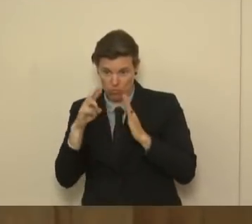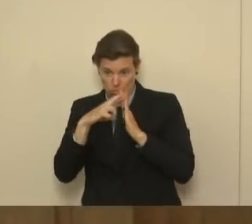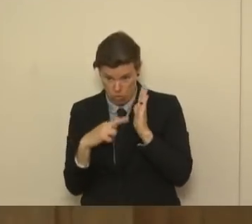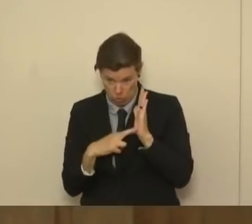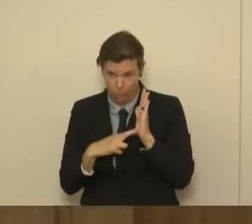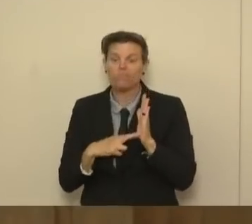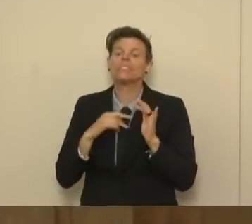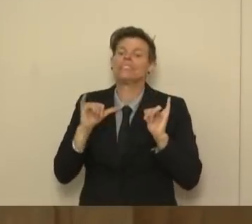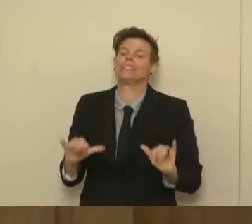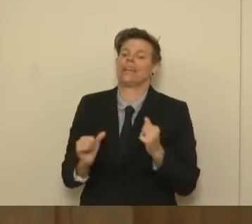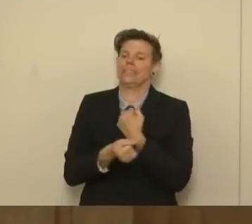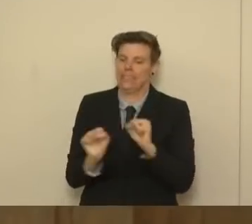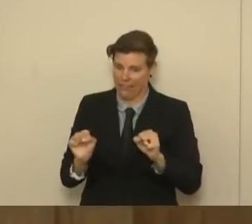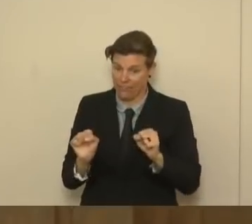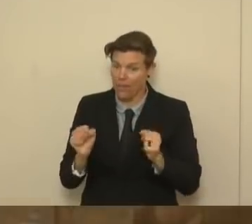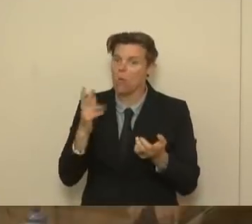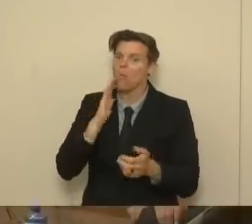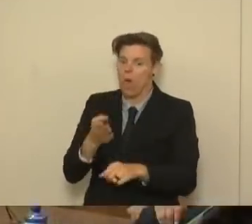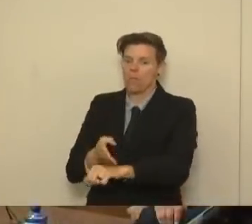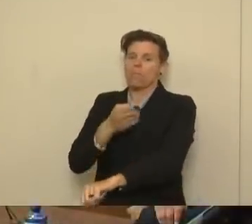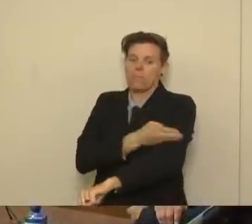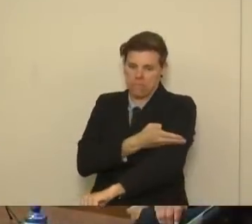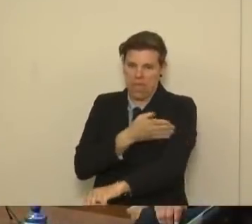more than we're doing now. Thank you.